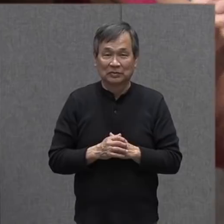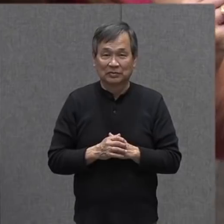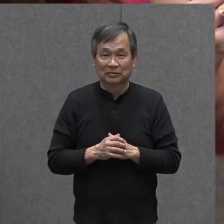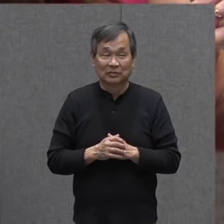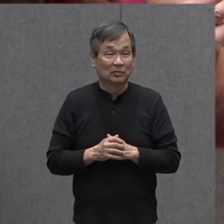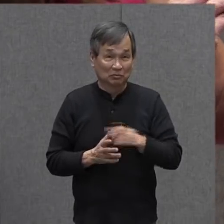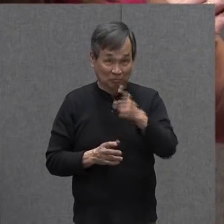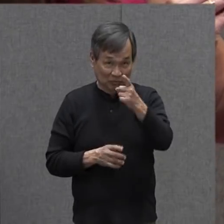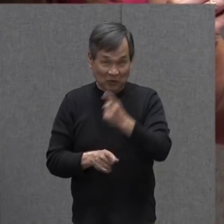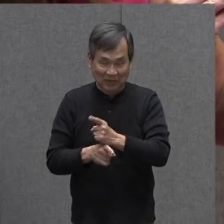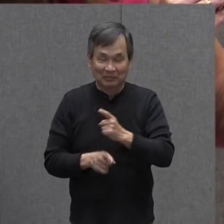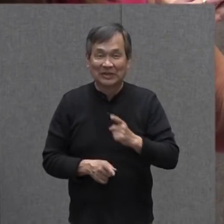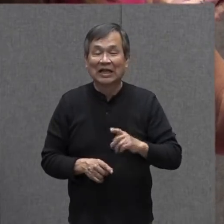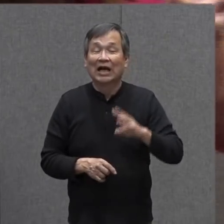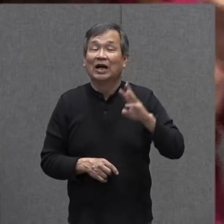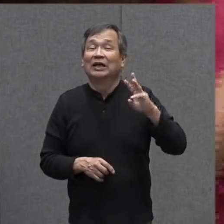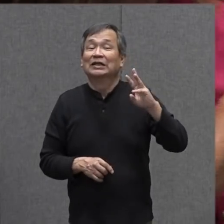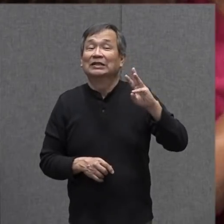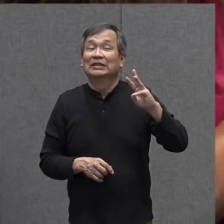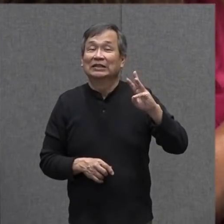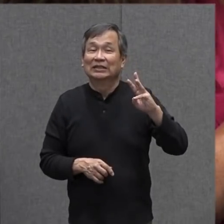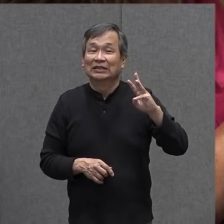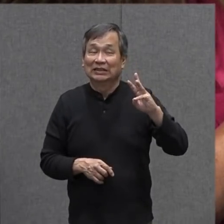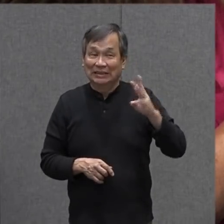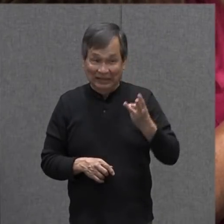No. Do you think we're going to hit it?